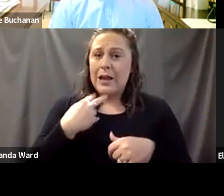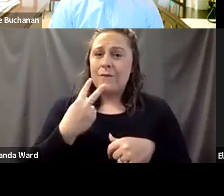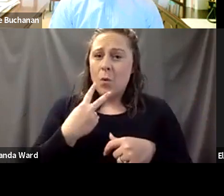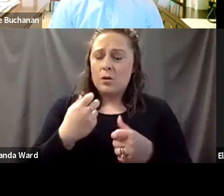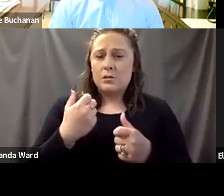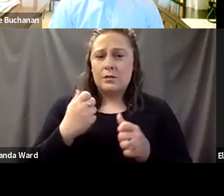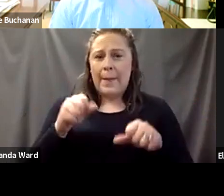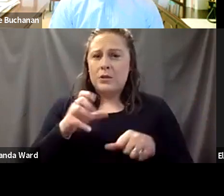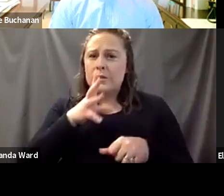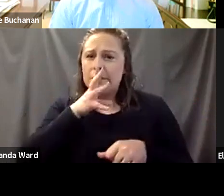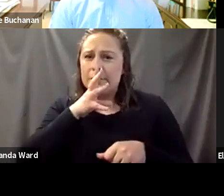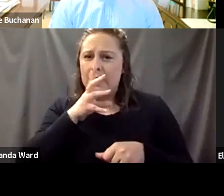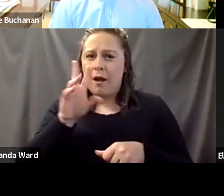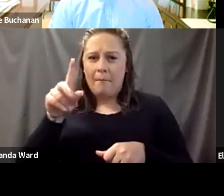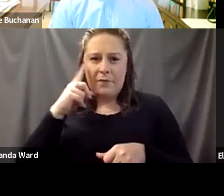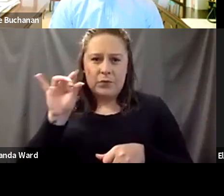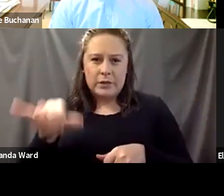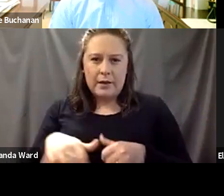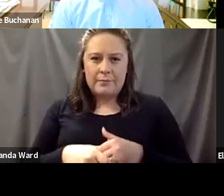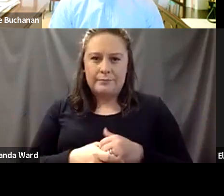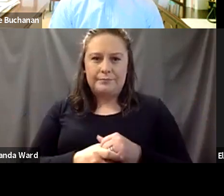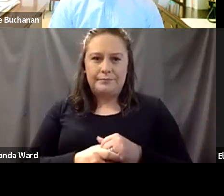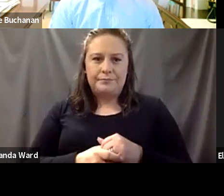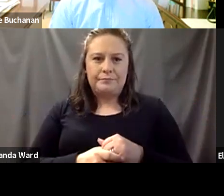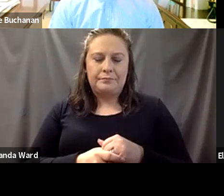able to speak into that.